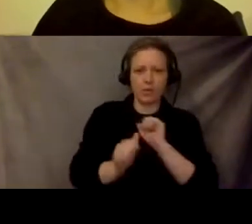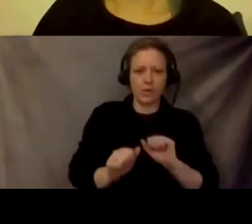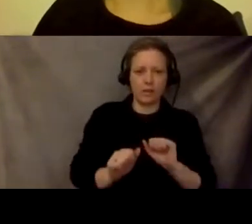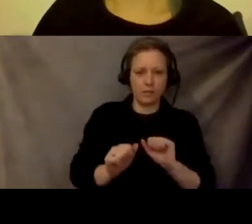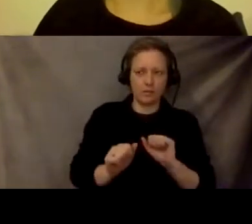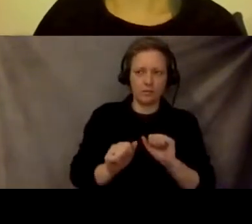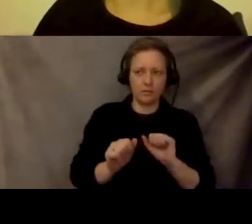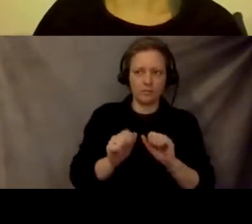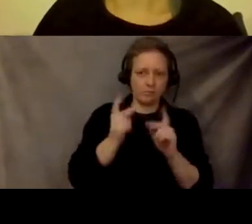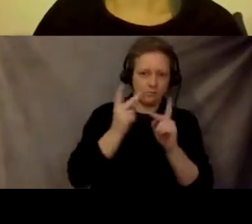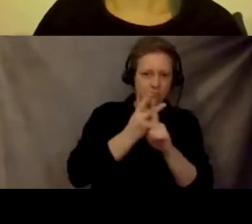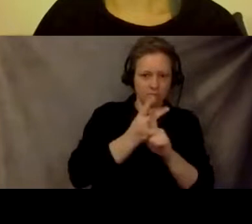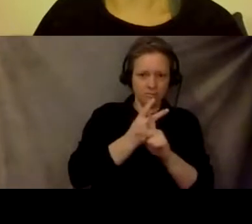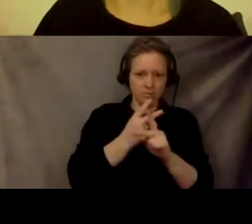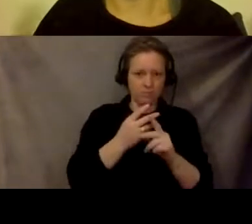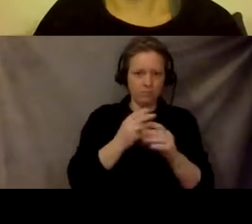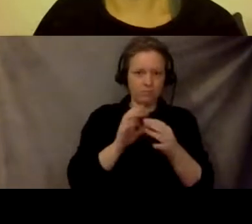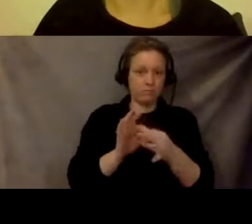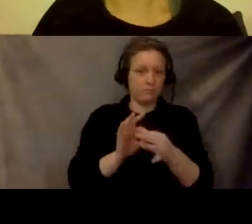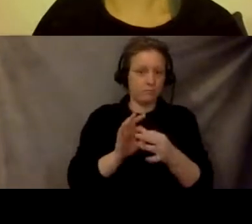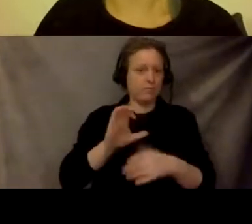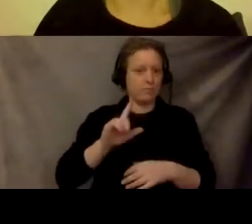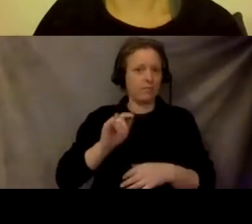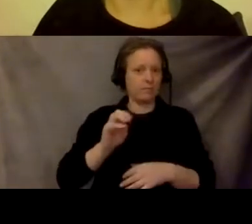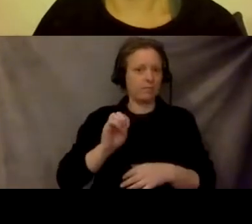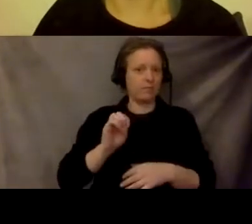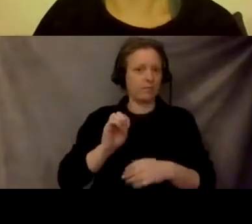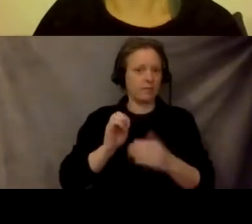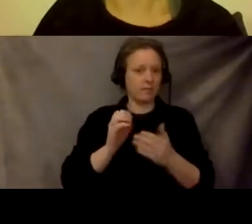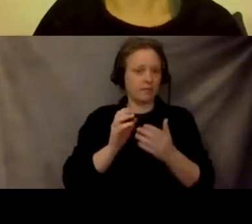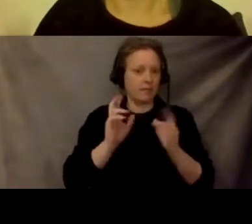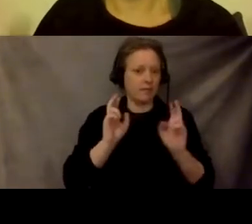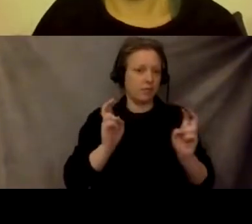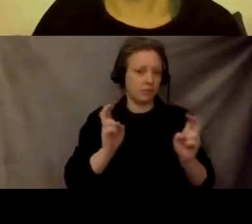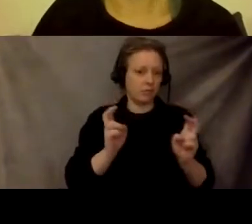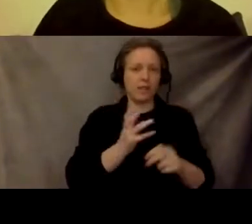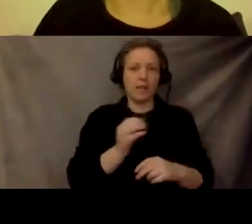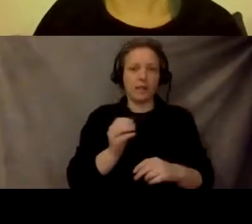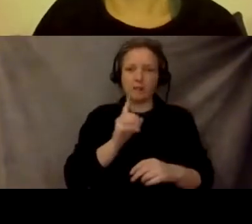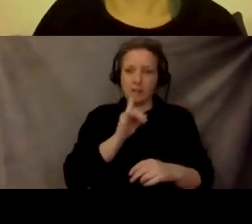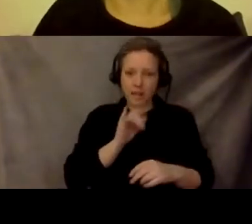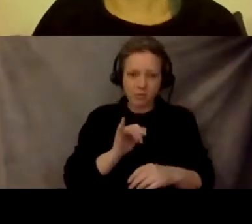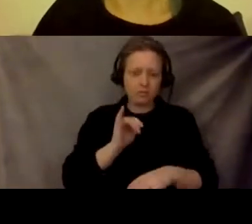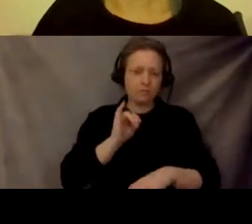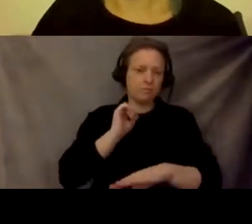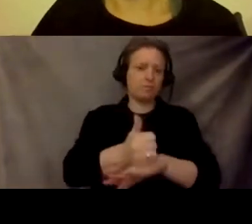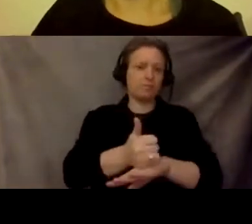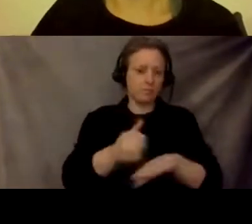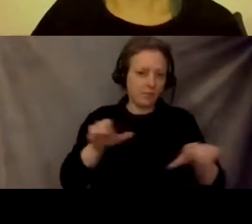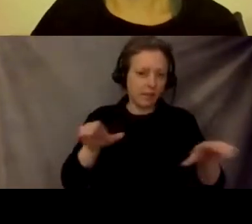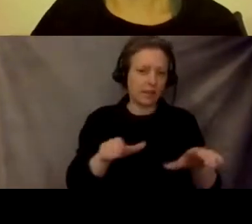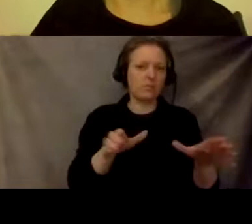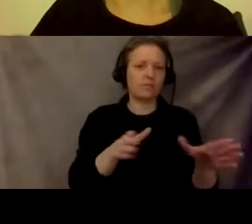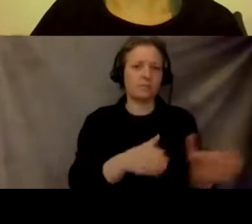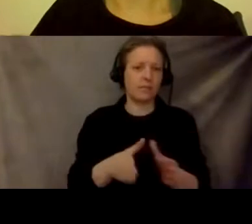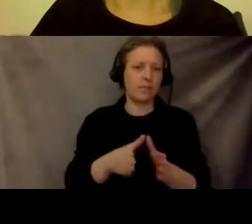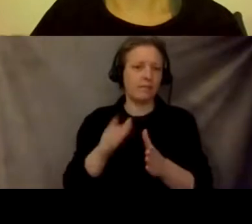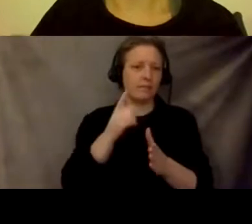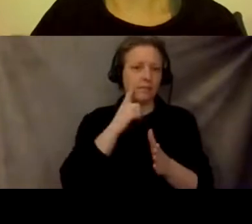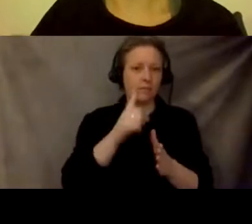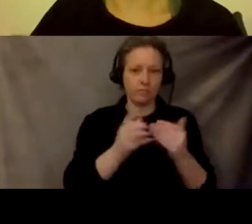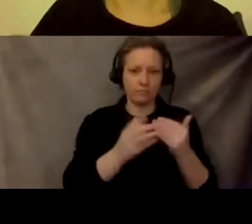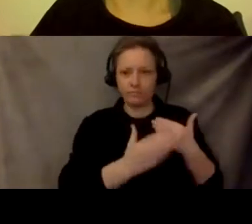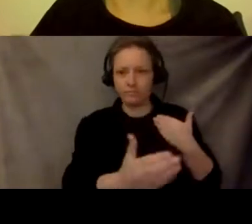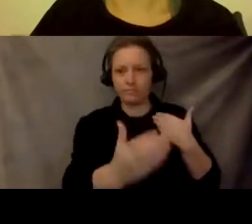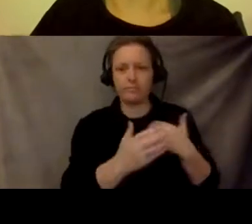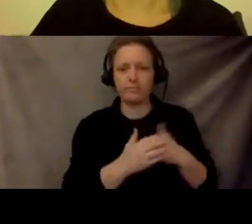to the climate stuff and actually put it into an action plan that kind of moves us forward. I think, and